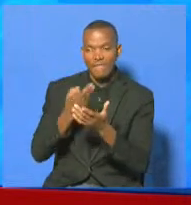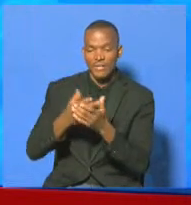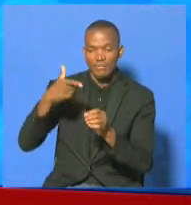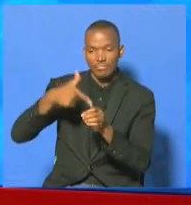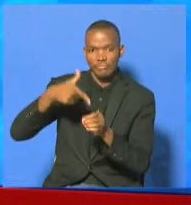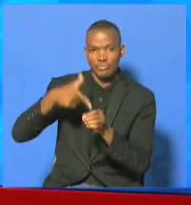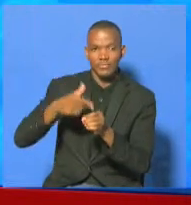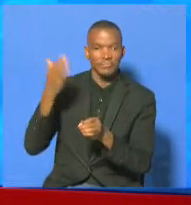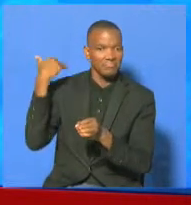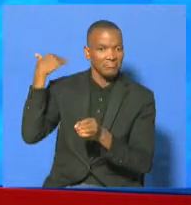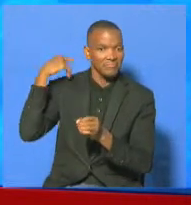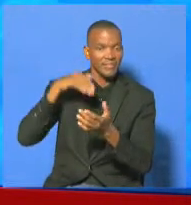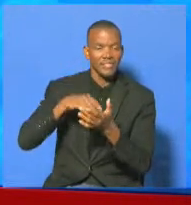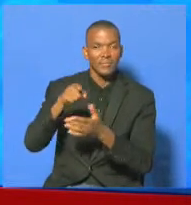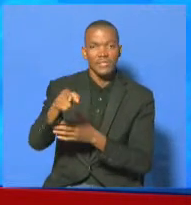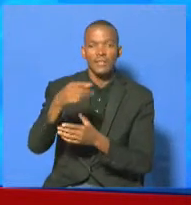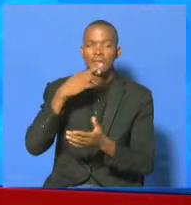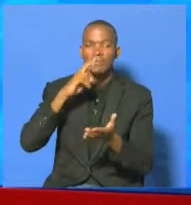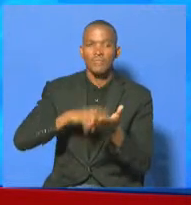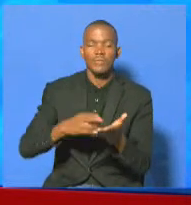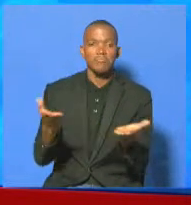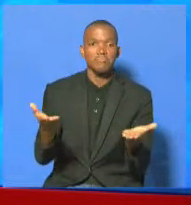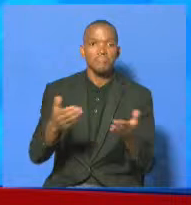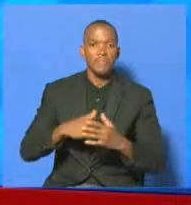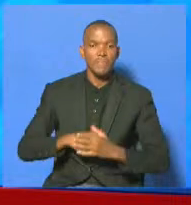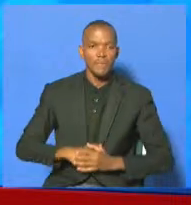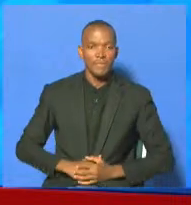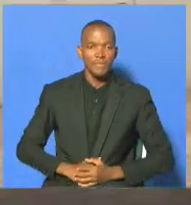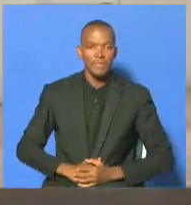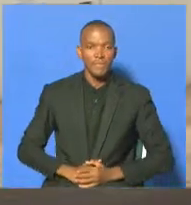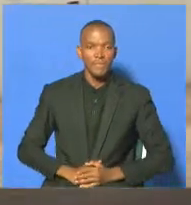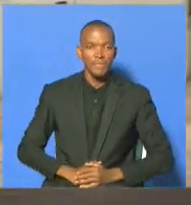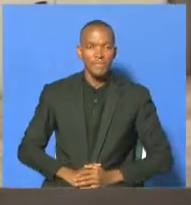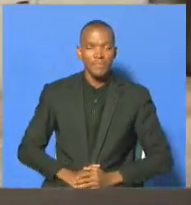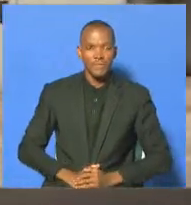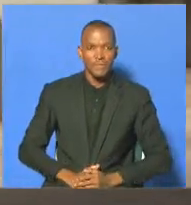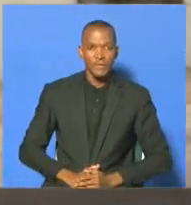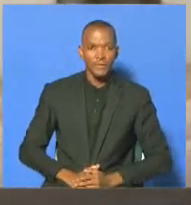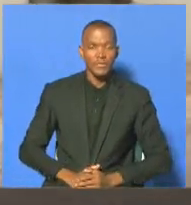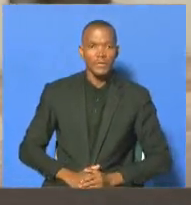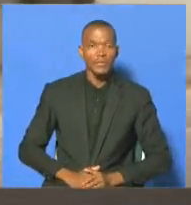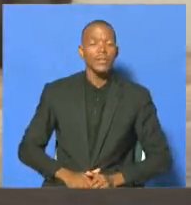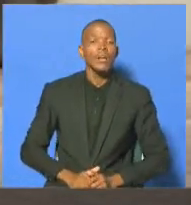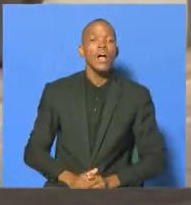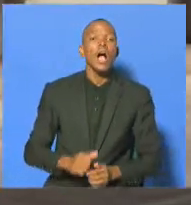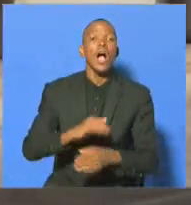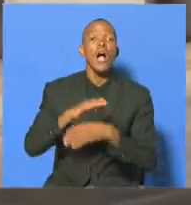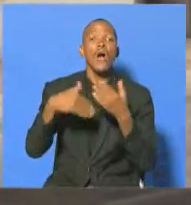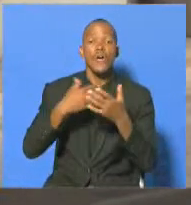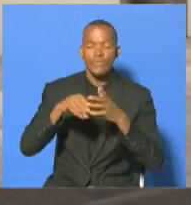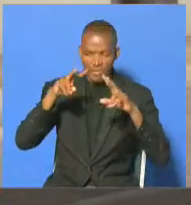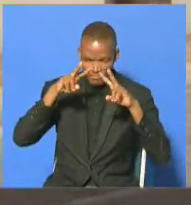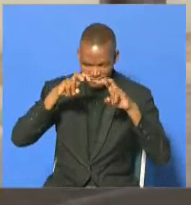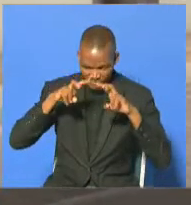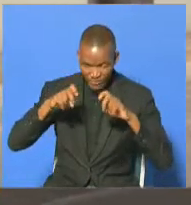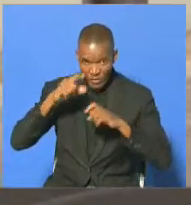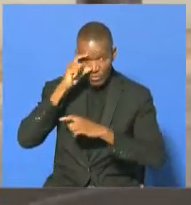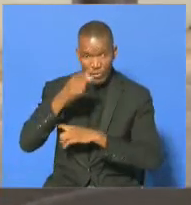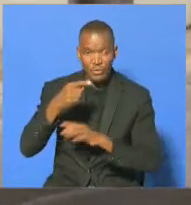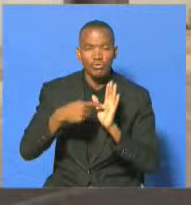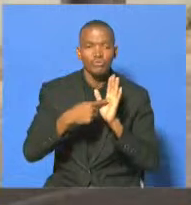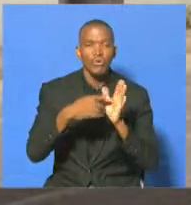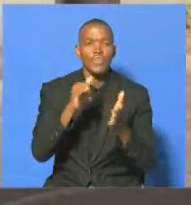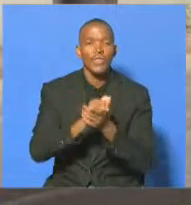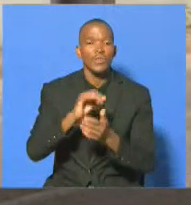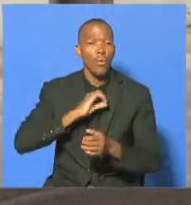BTV News reporter Ngudile Temage follows. Court of Appeal investigations revealed that the